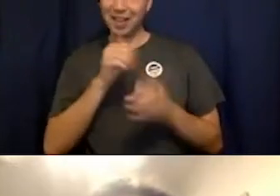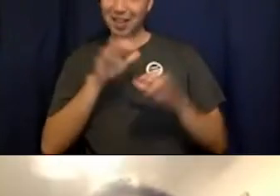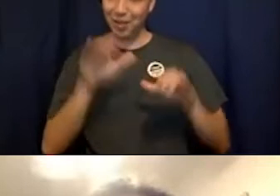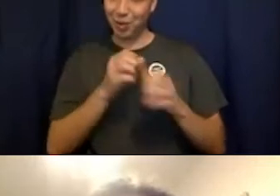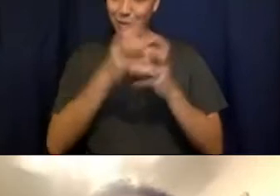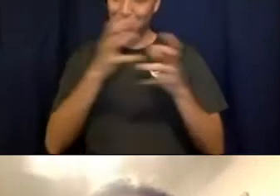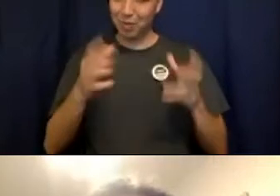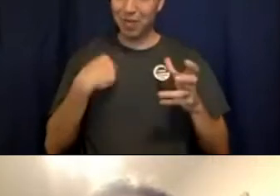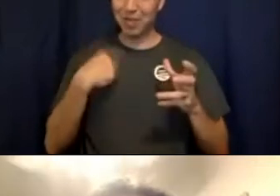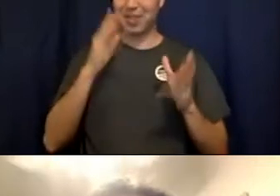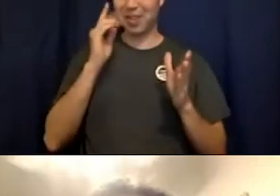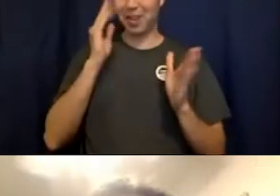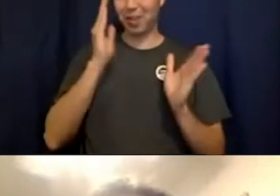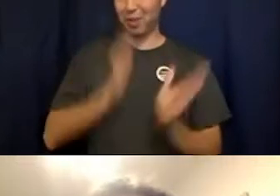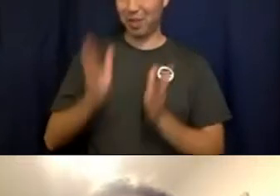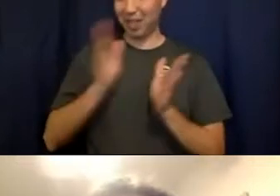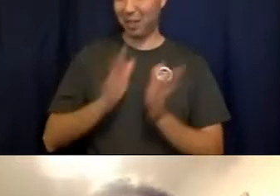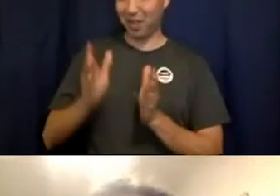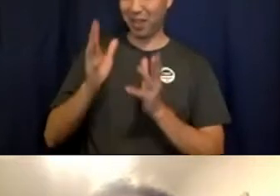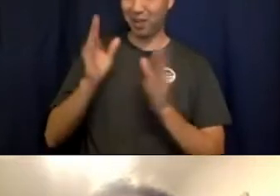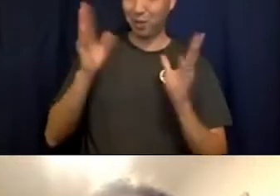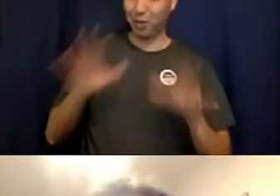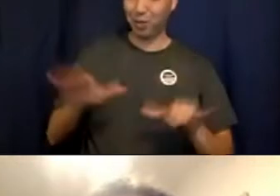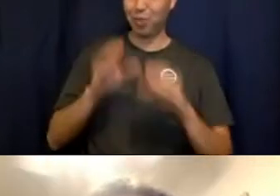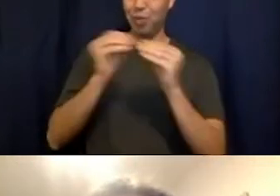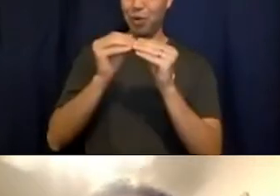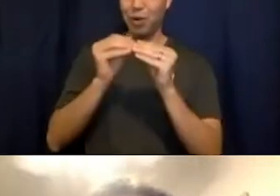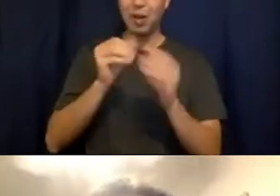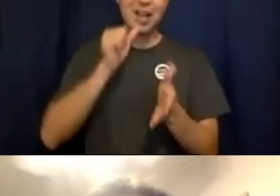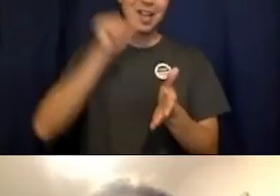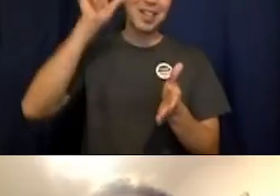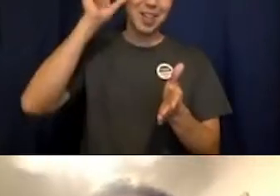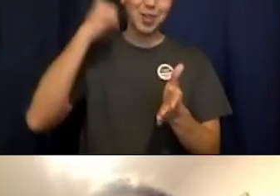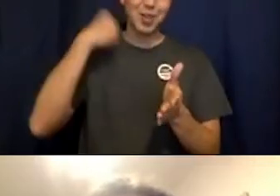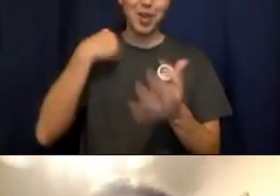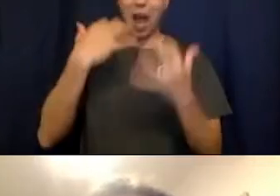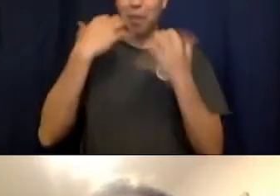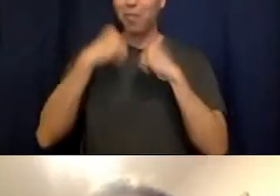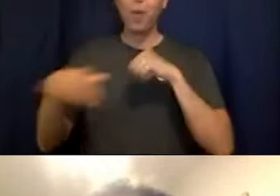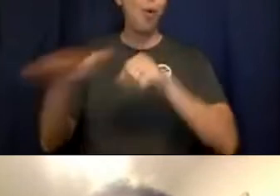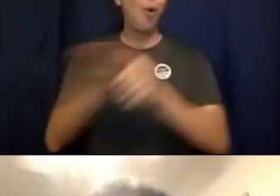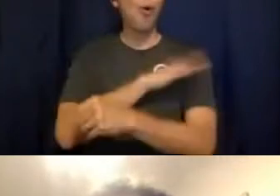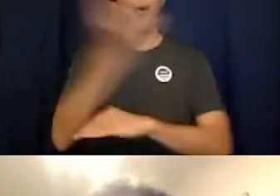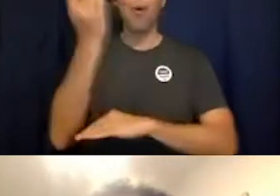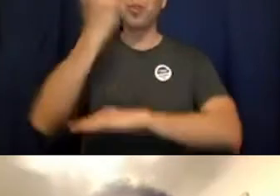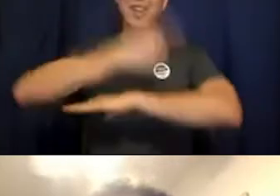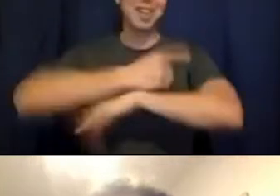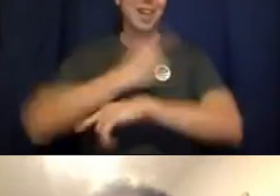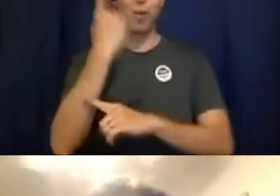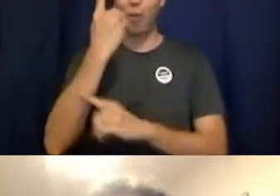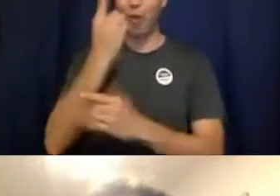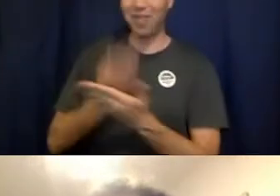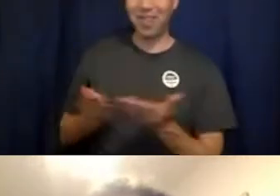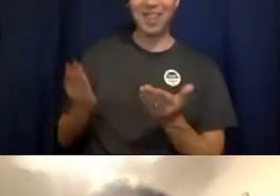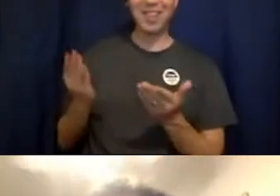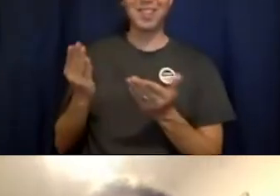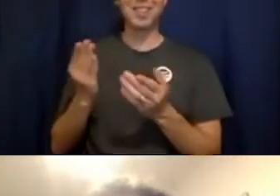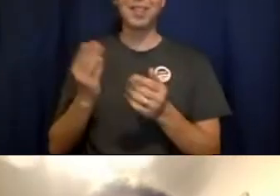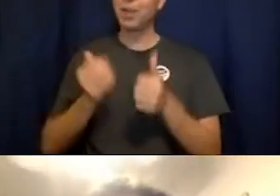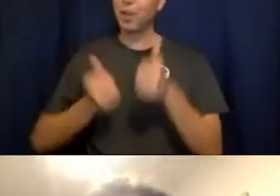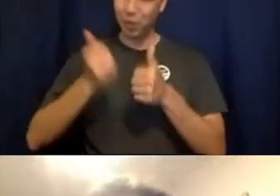facing your inner demons. So I watched, I'm a mental health therapist at the Learning Center. So I was very excited to watch the Zoom